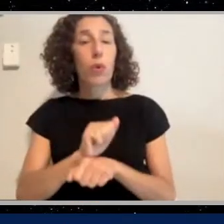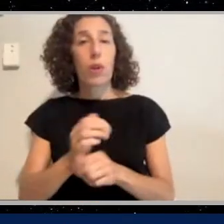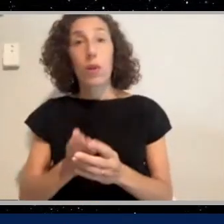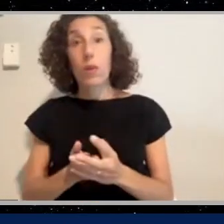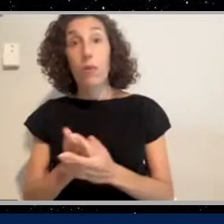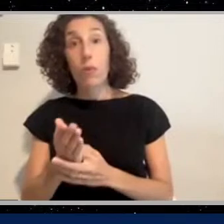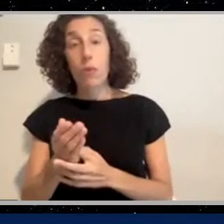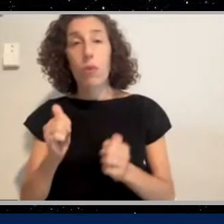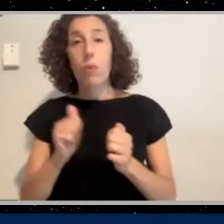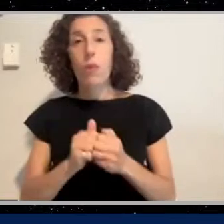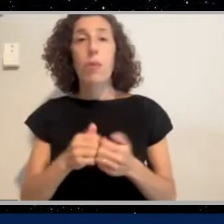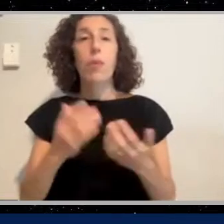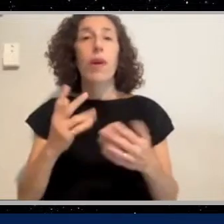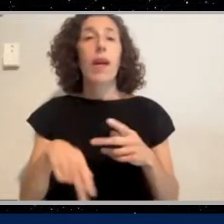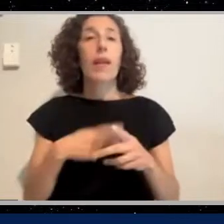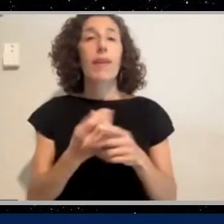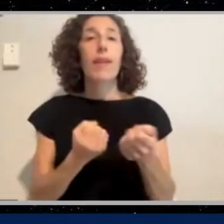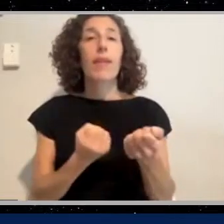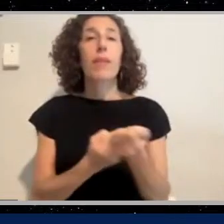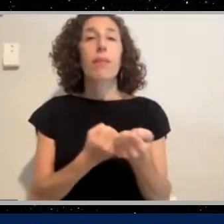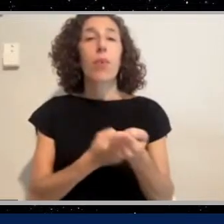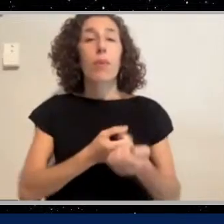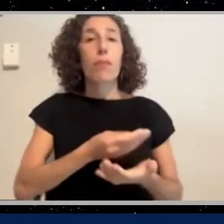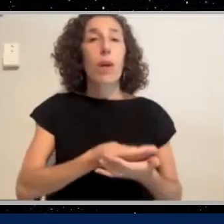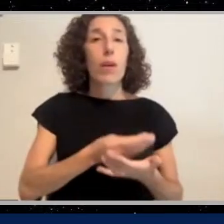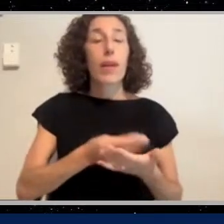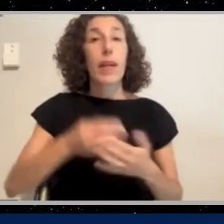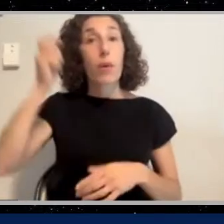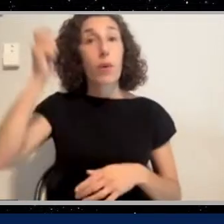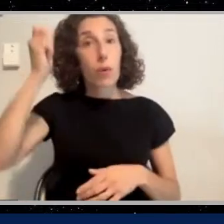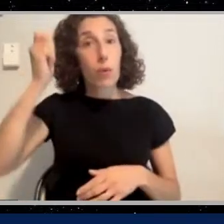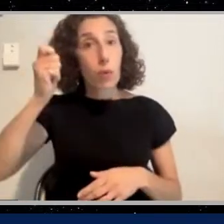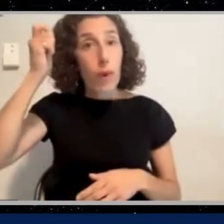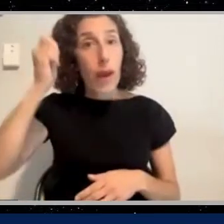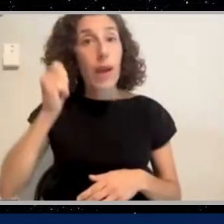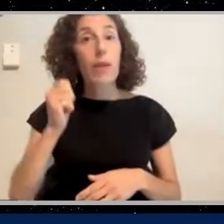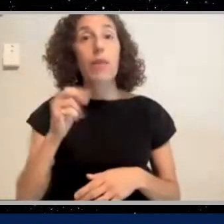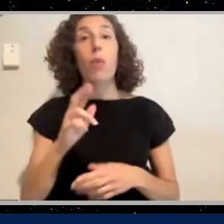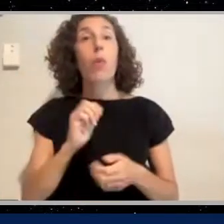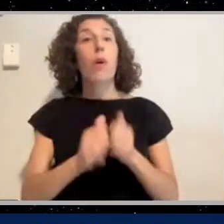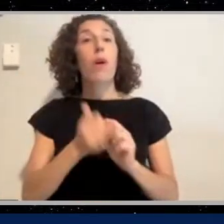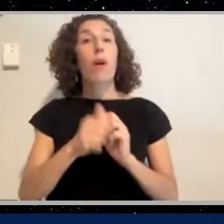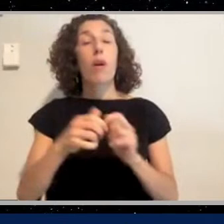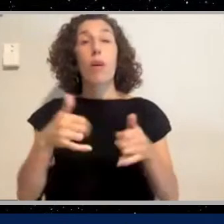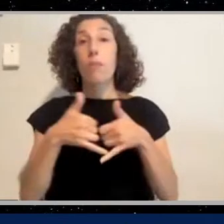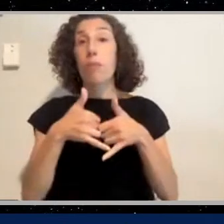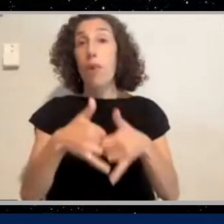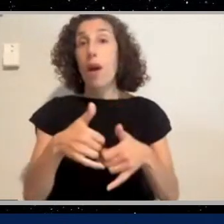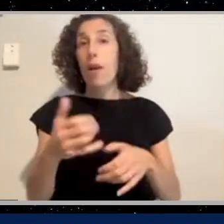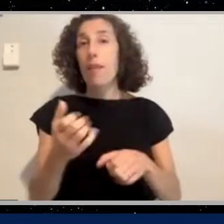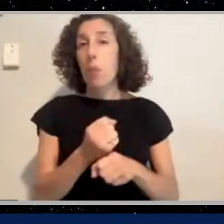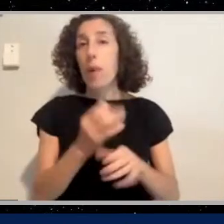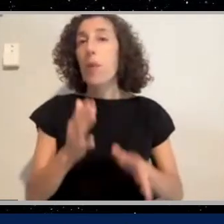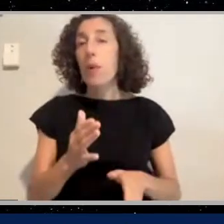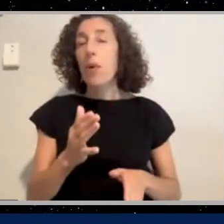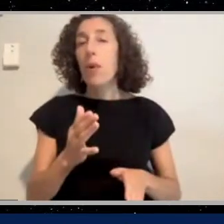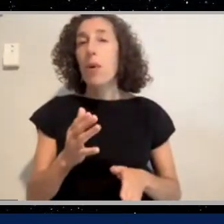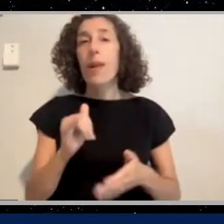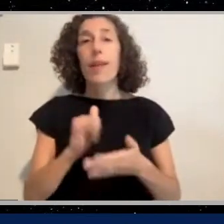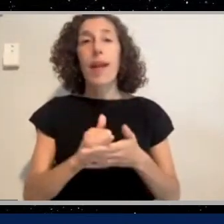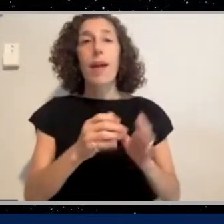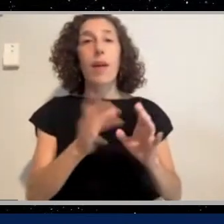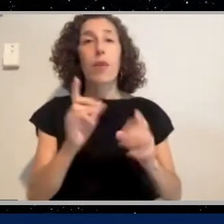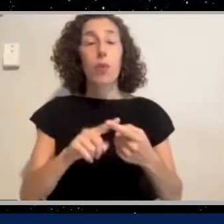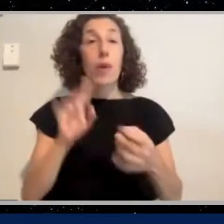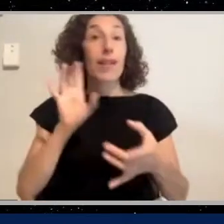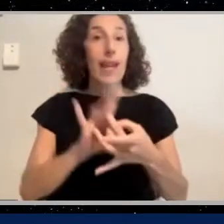or even prizes that we have. And so the challenge that we have identified is that a lot of folks